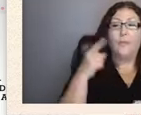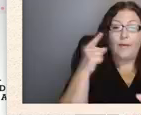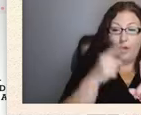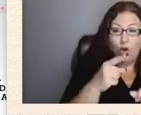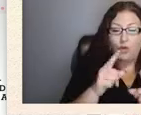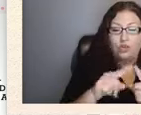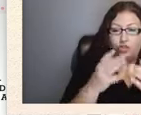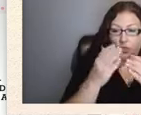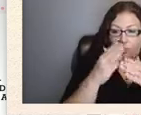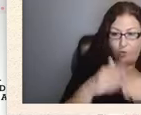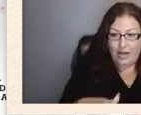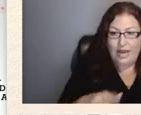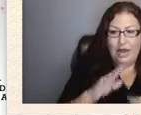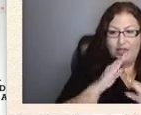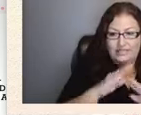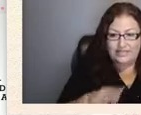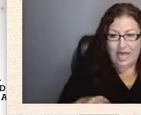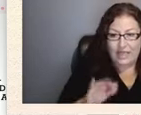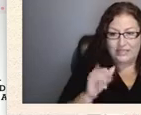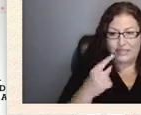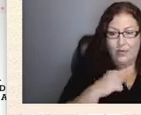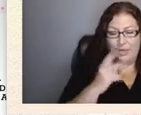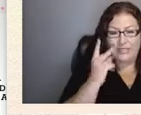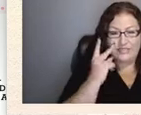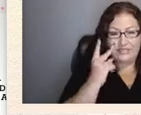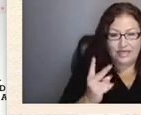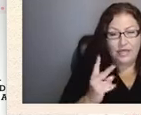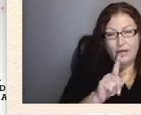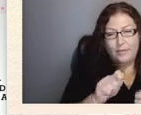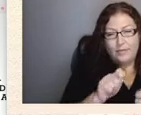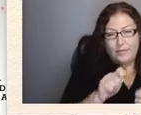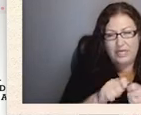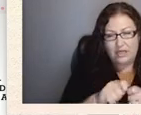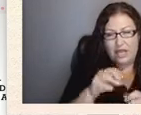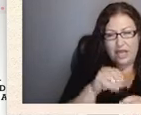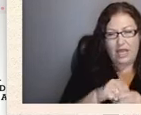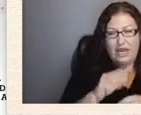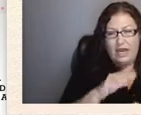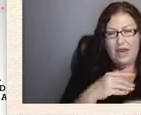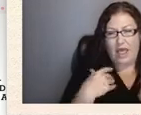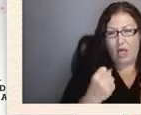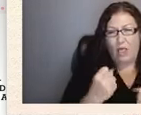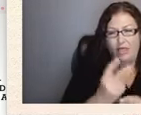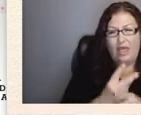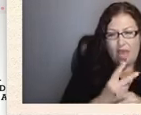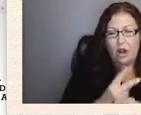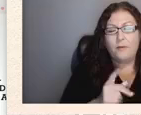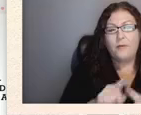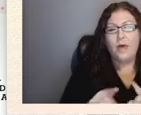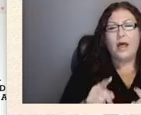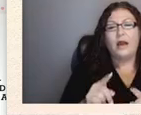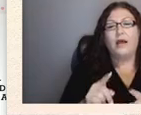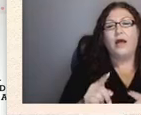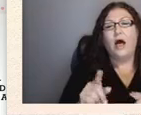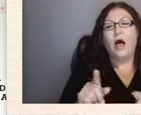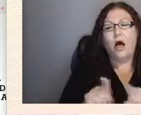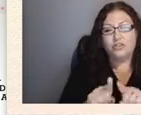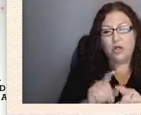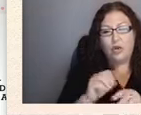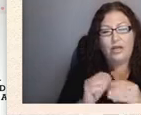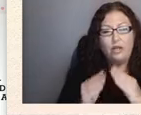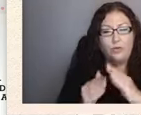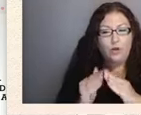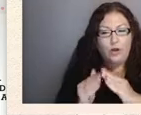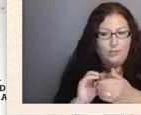silos that we see, particularly in healthcare, but then in community partnerships as